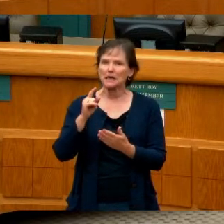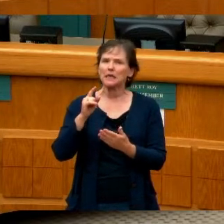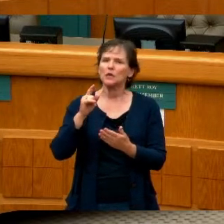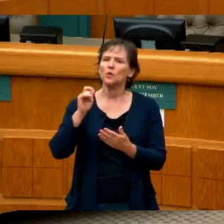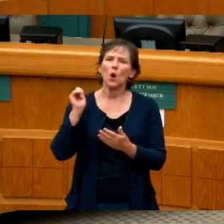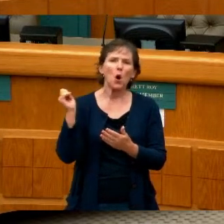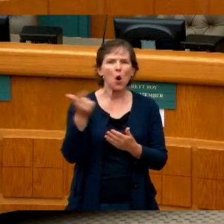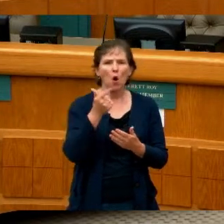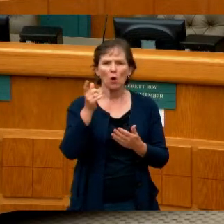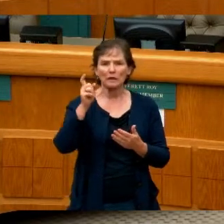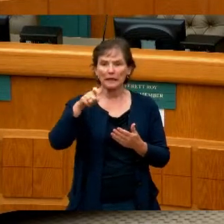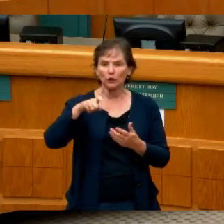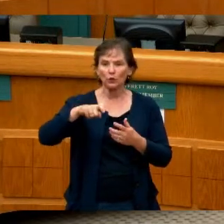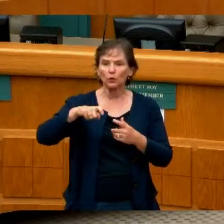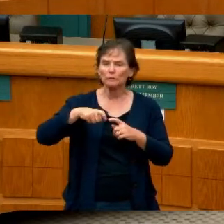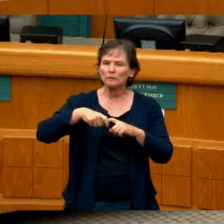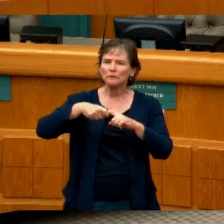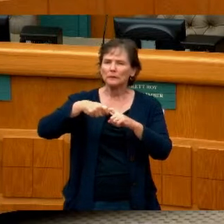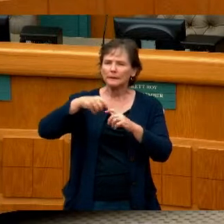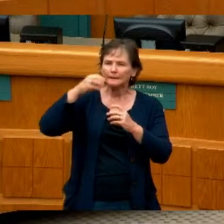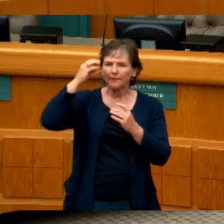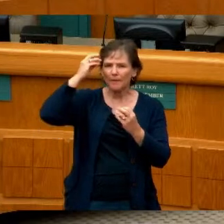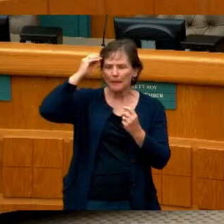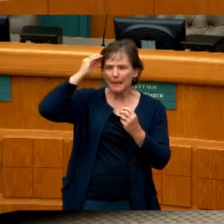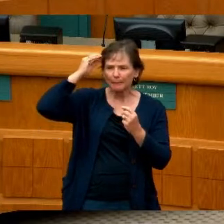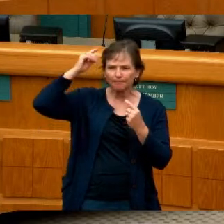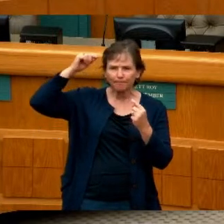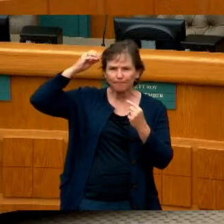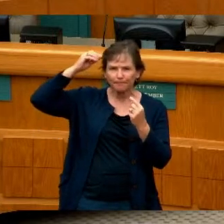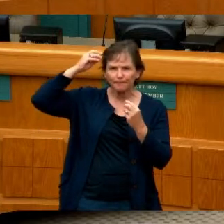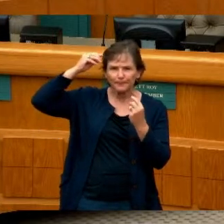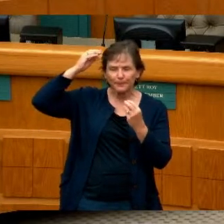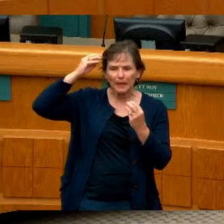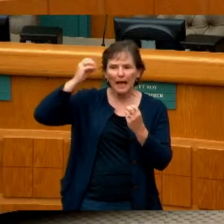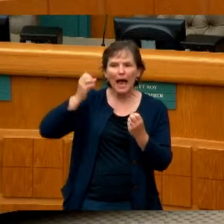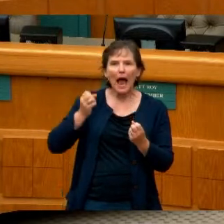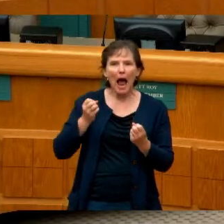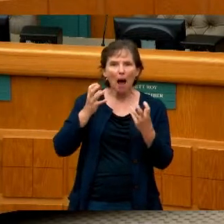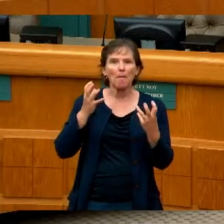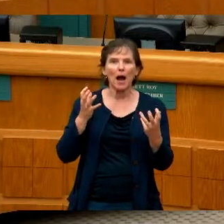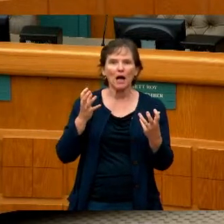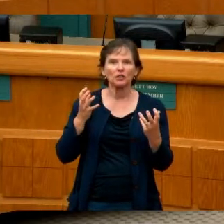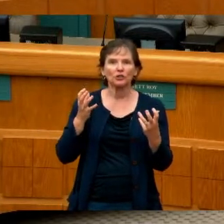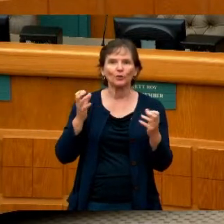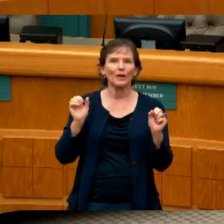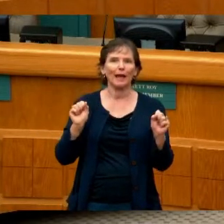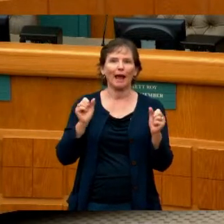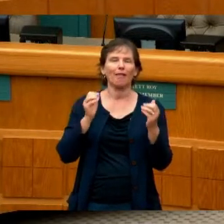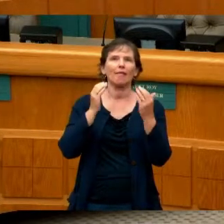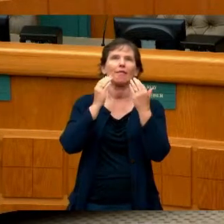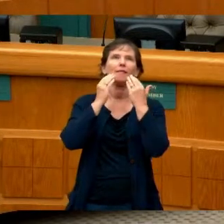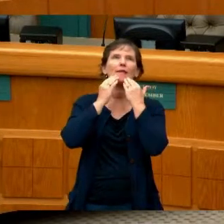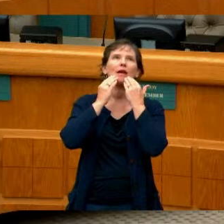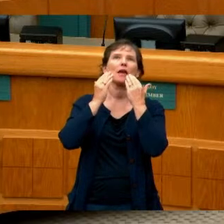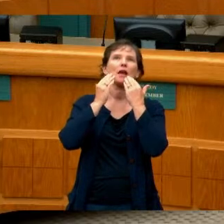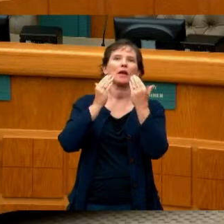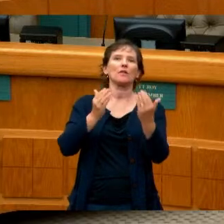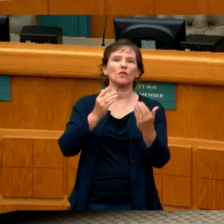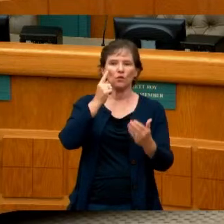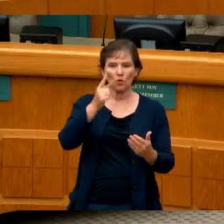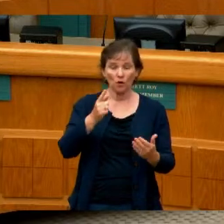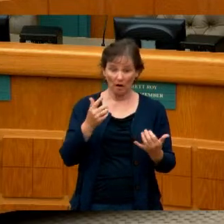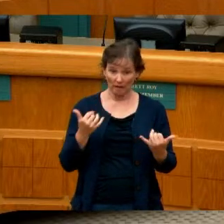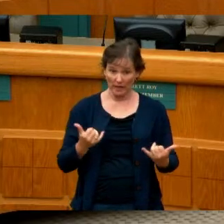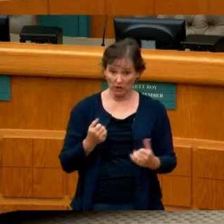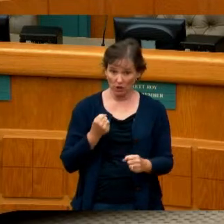really, I think, ought to give us time to pause, to think about